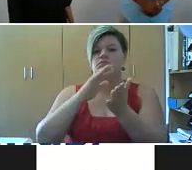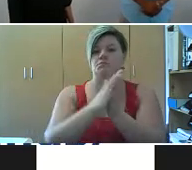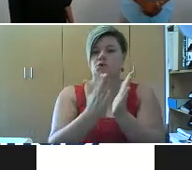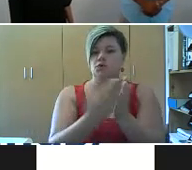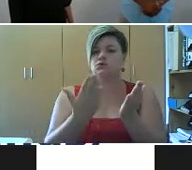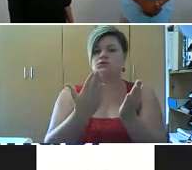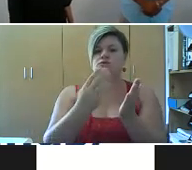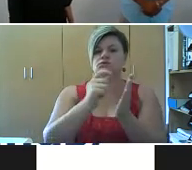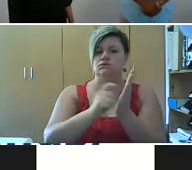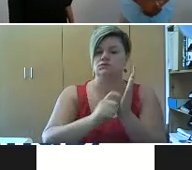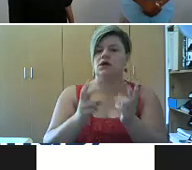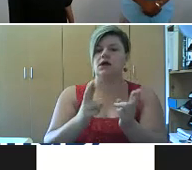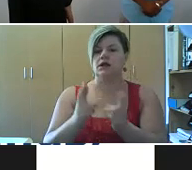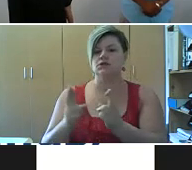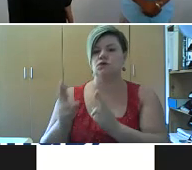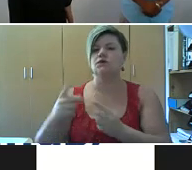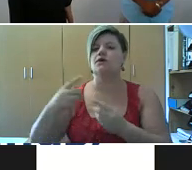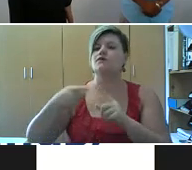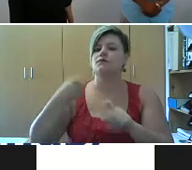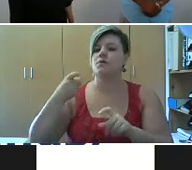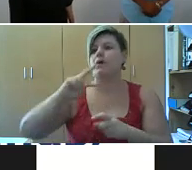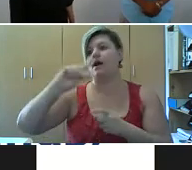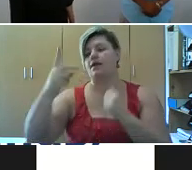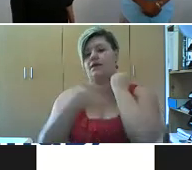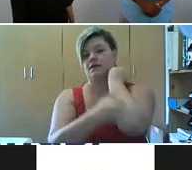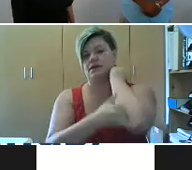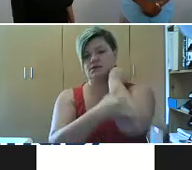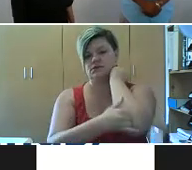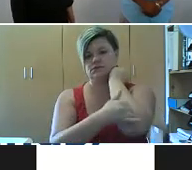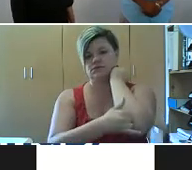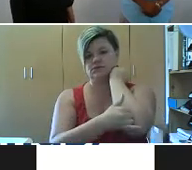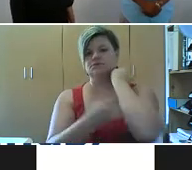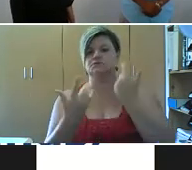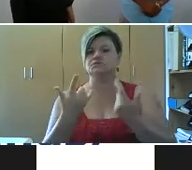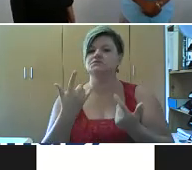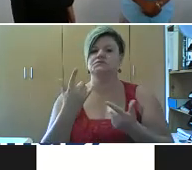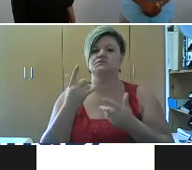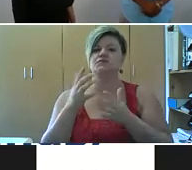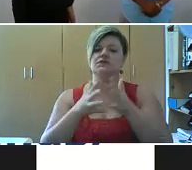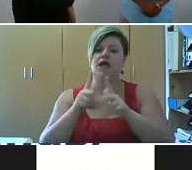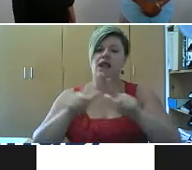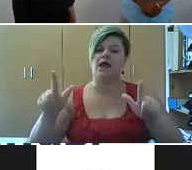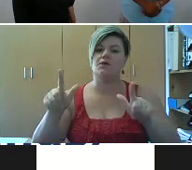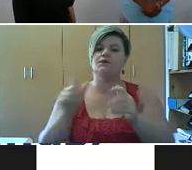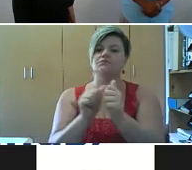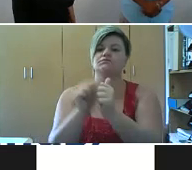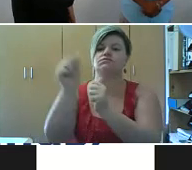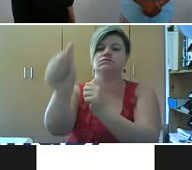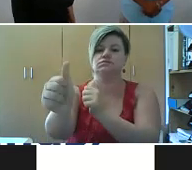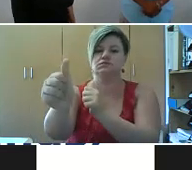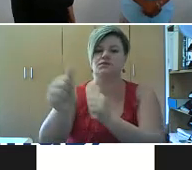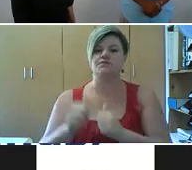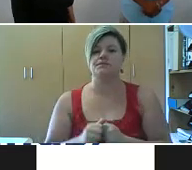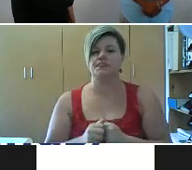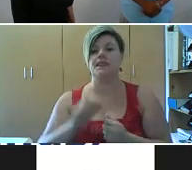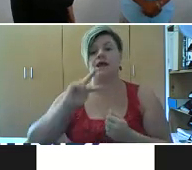and resources from other countries where sign language research is a bit more advanced. Other sign languages in